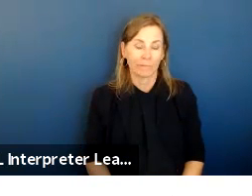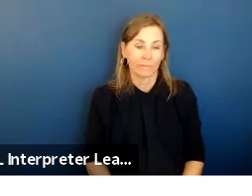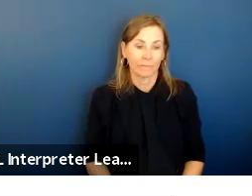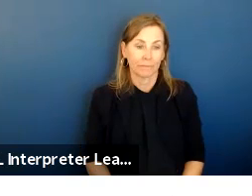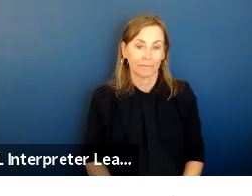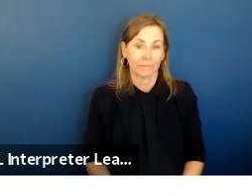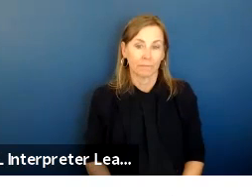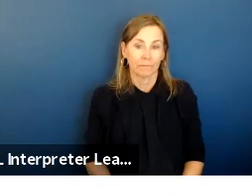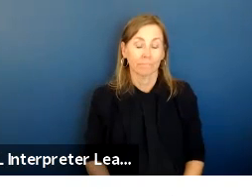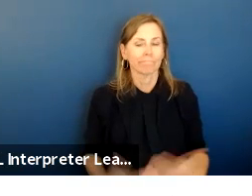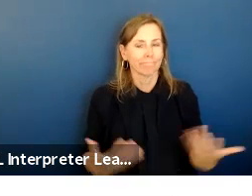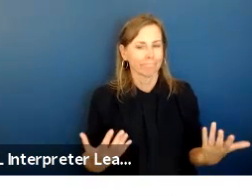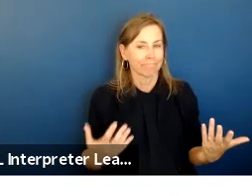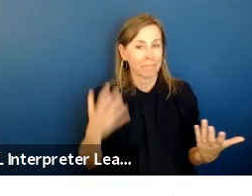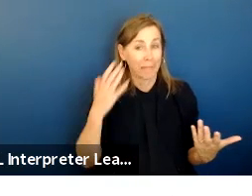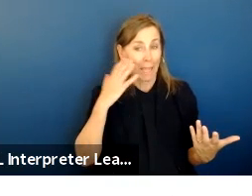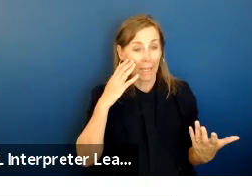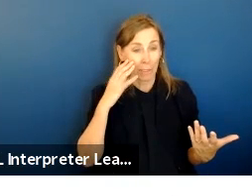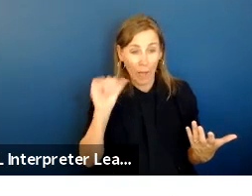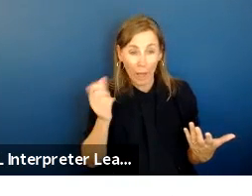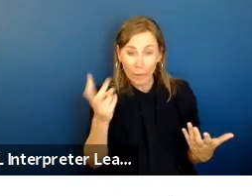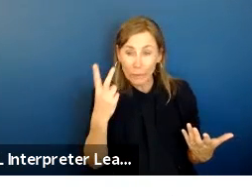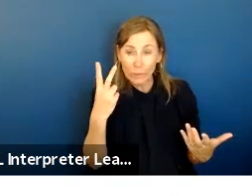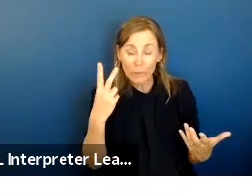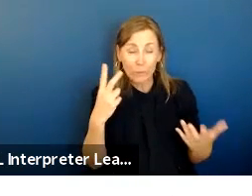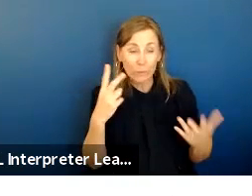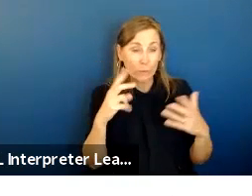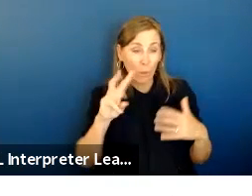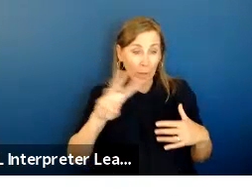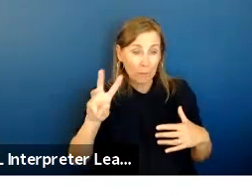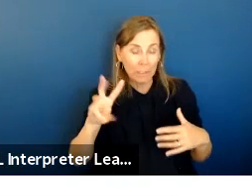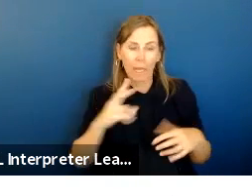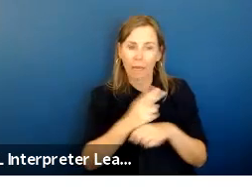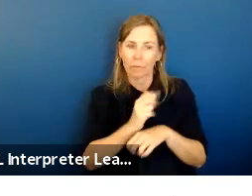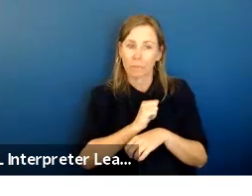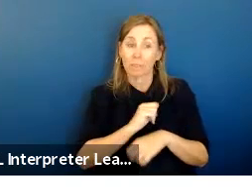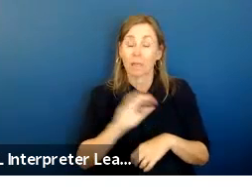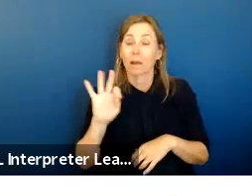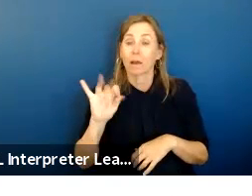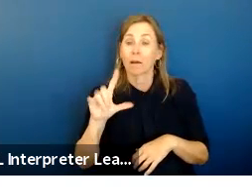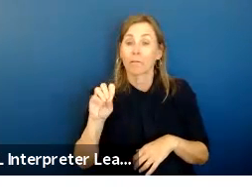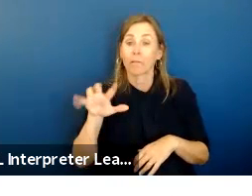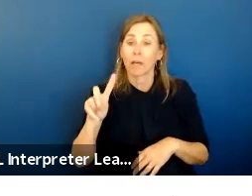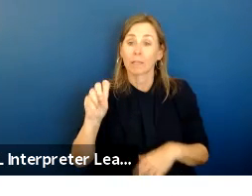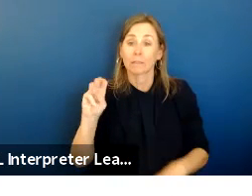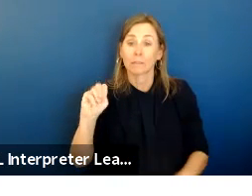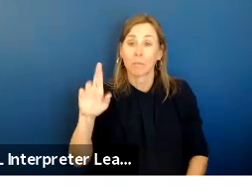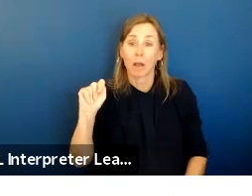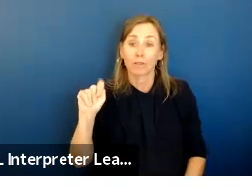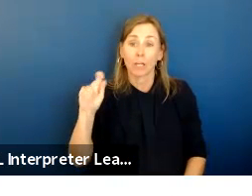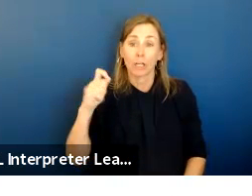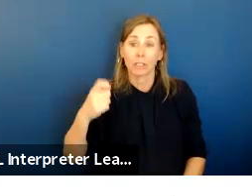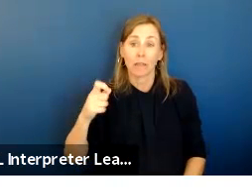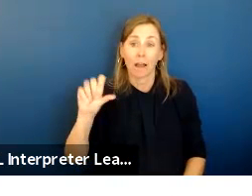And I know the other two that are listed on there, I've used before, floodsmart.gov. That is anything